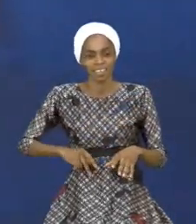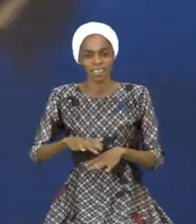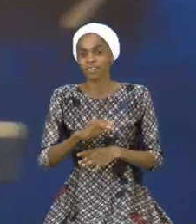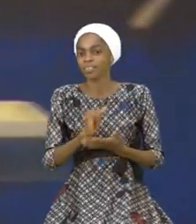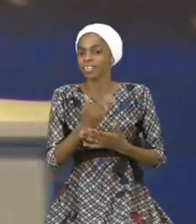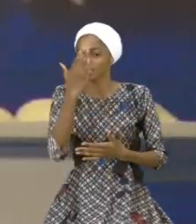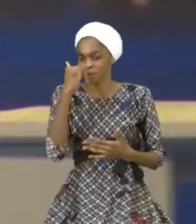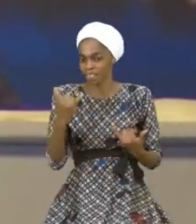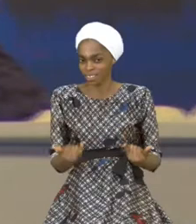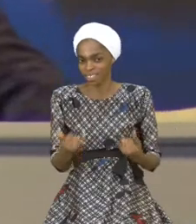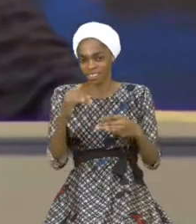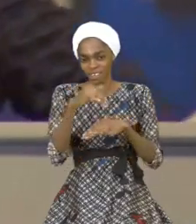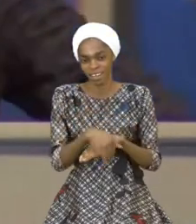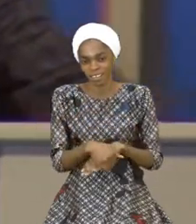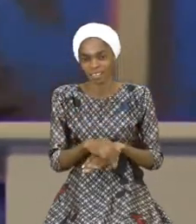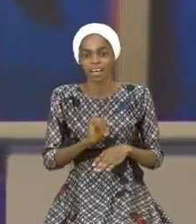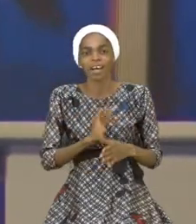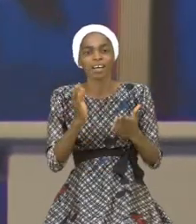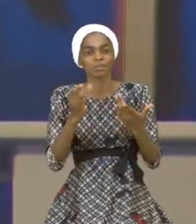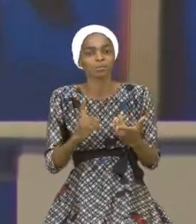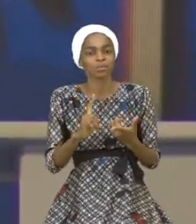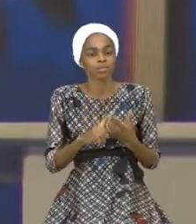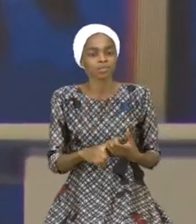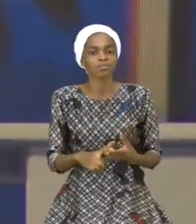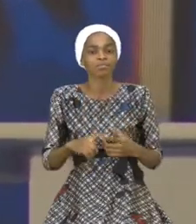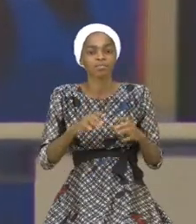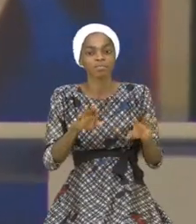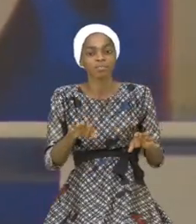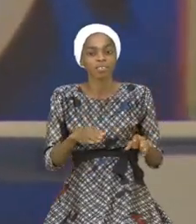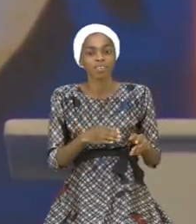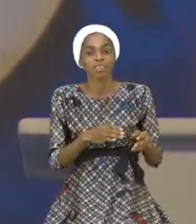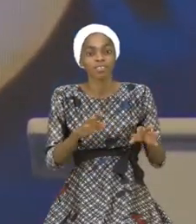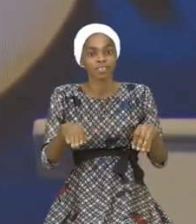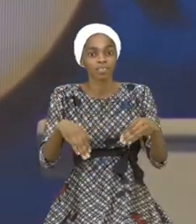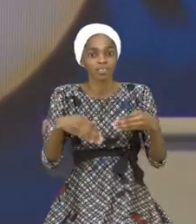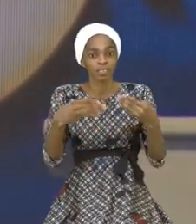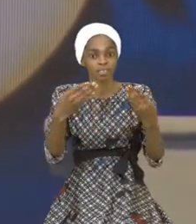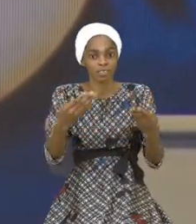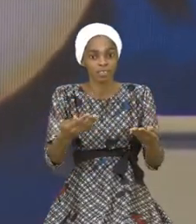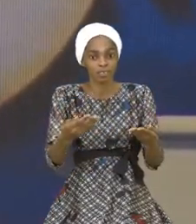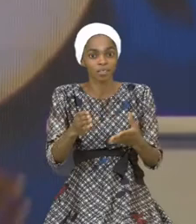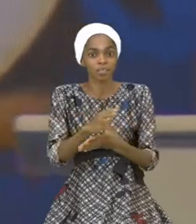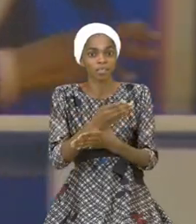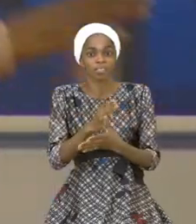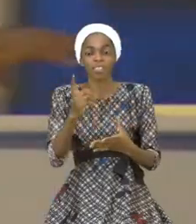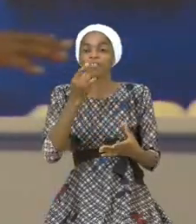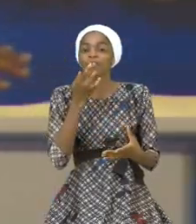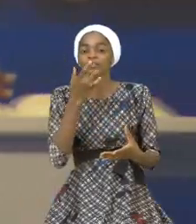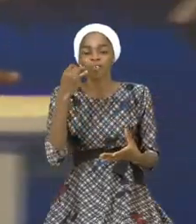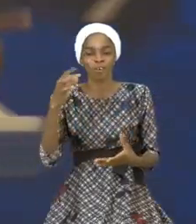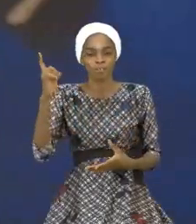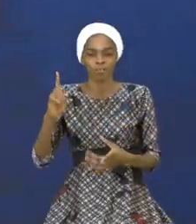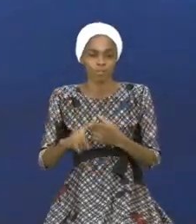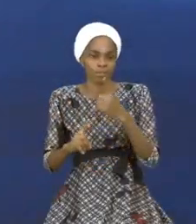why tonight I want to extend the favor of God unto you, that you have